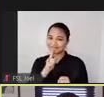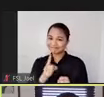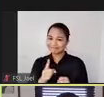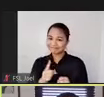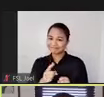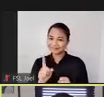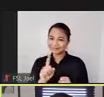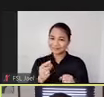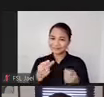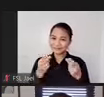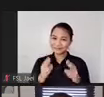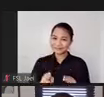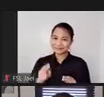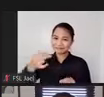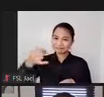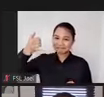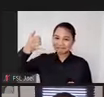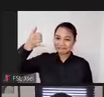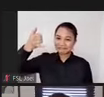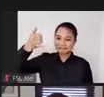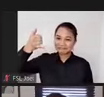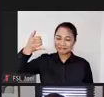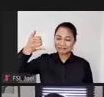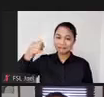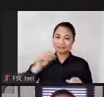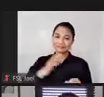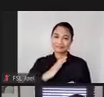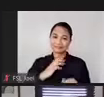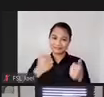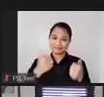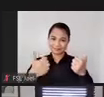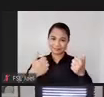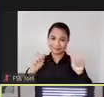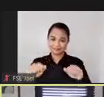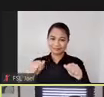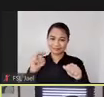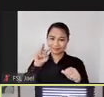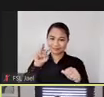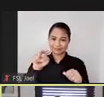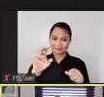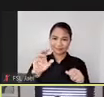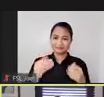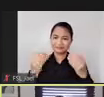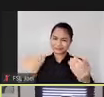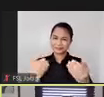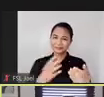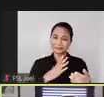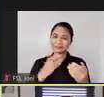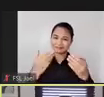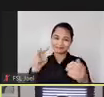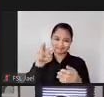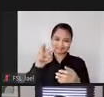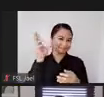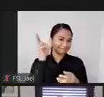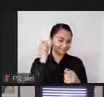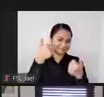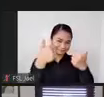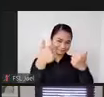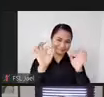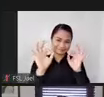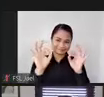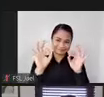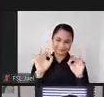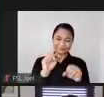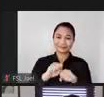Okay. So I'm going to ask Bert to start my presentation on the first page. And